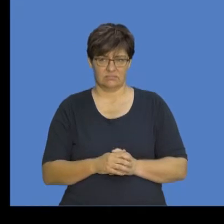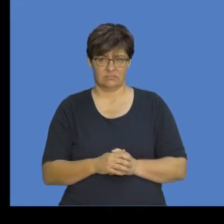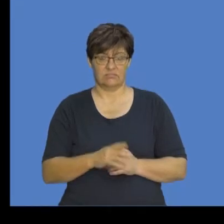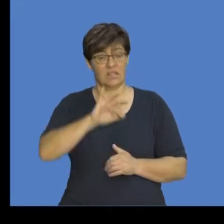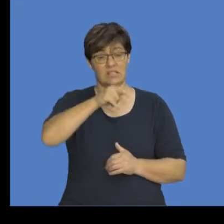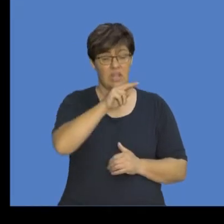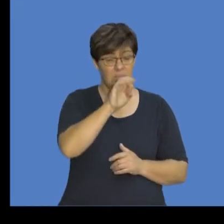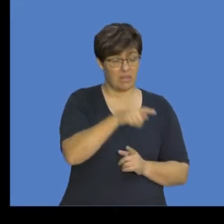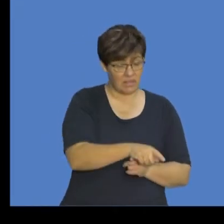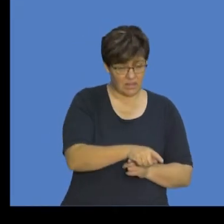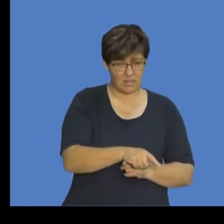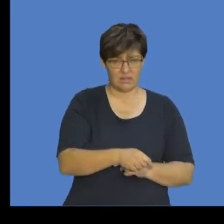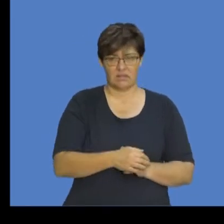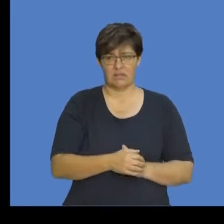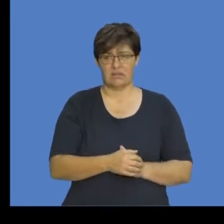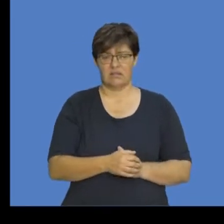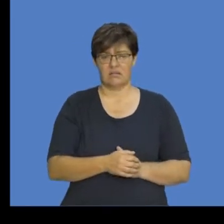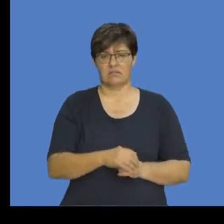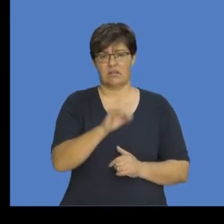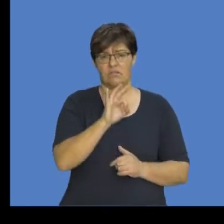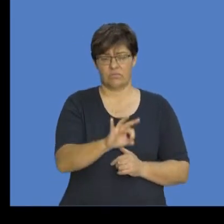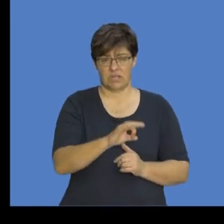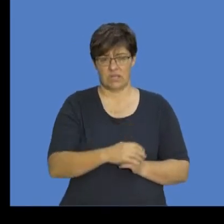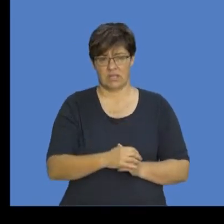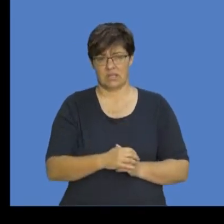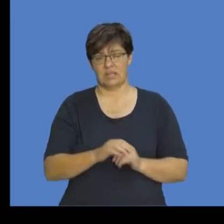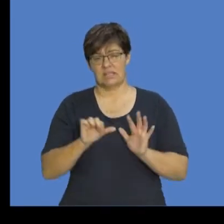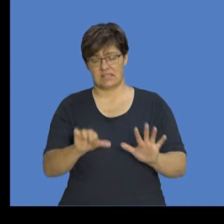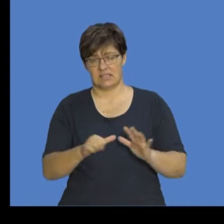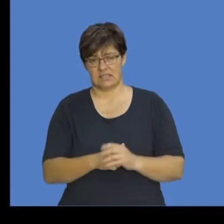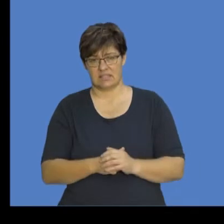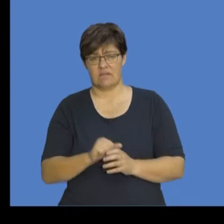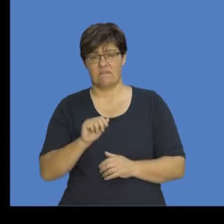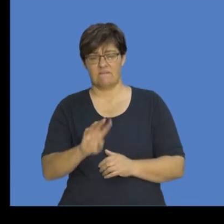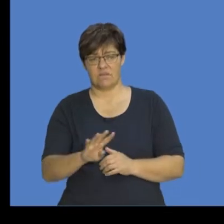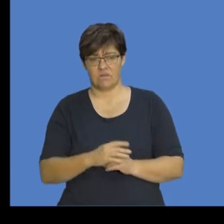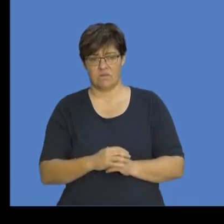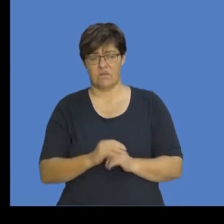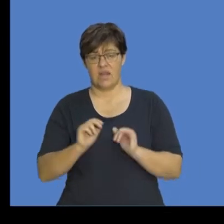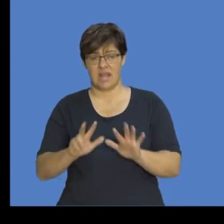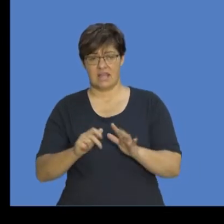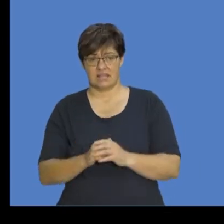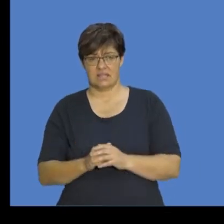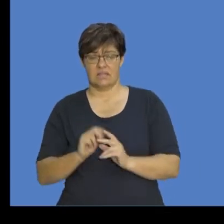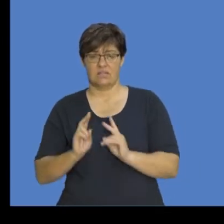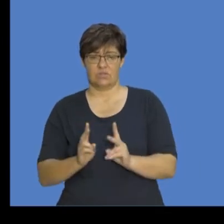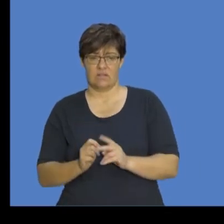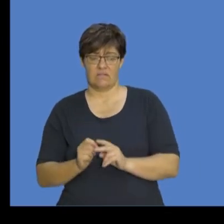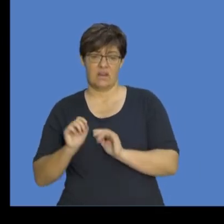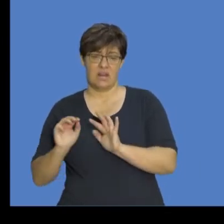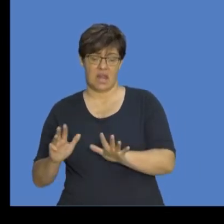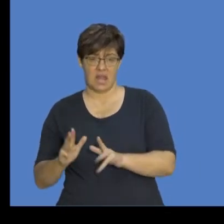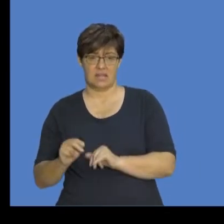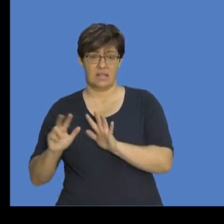And Jamie went 3 cars, 6, 4, 8, 12,